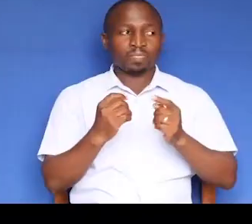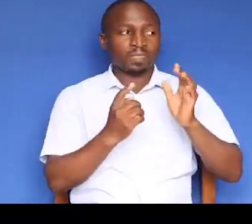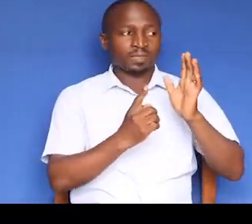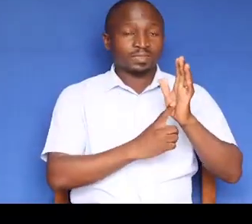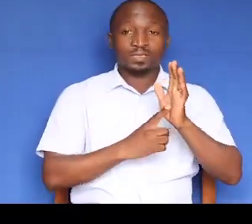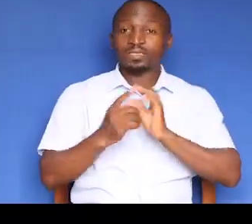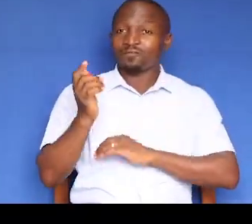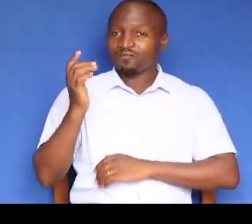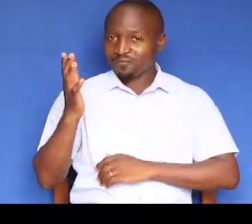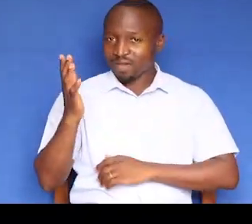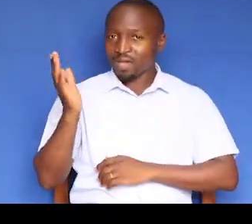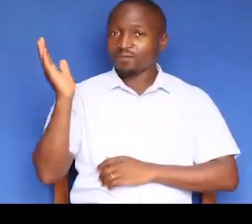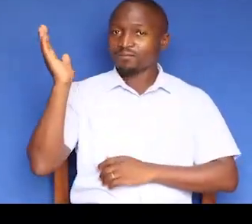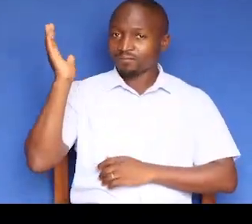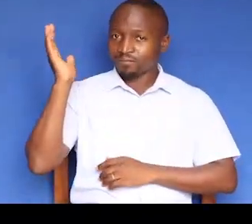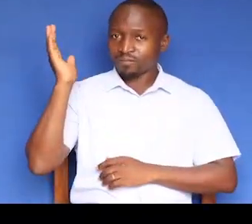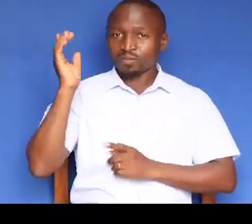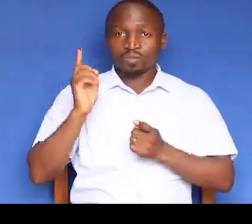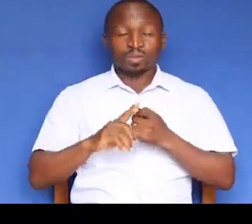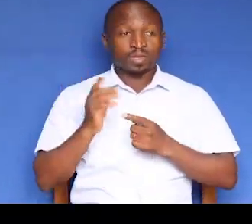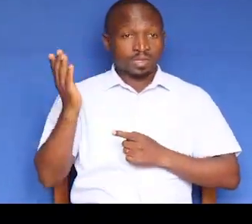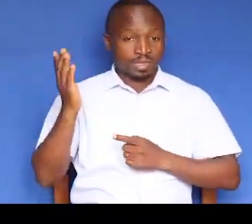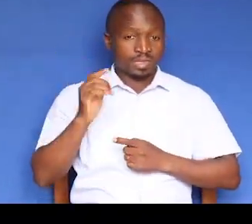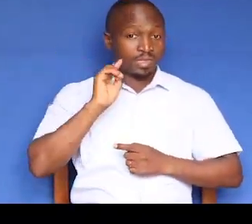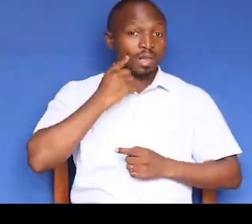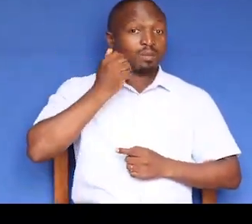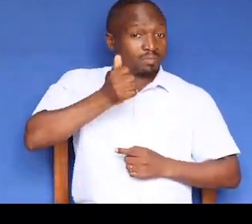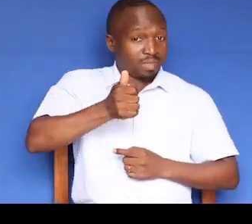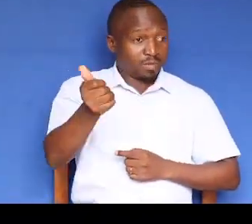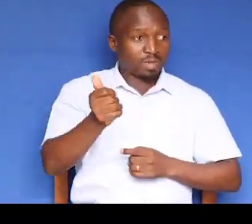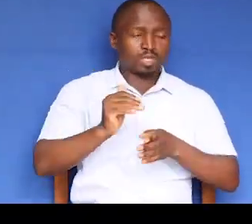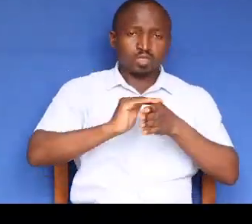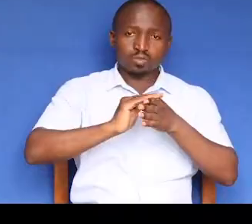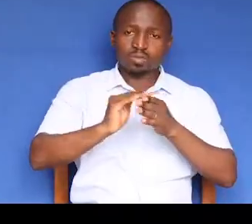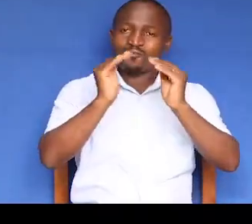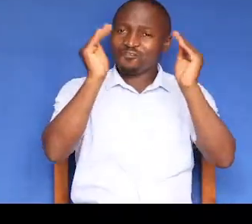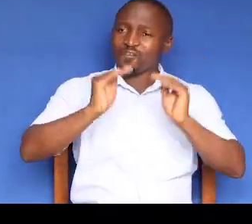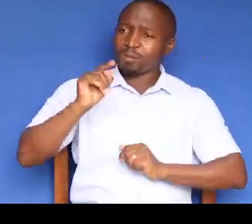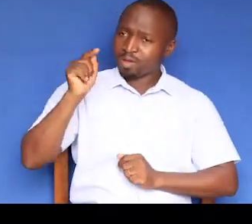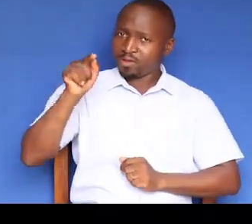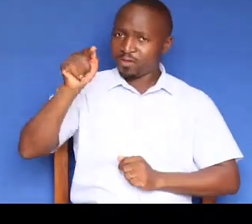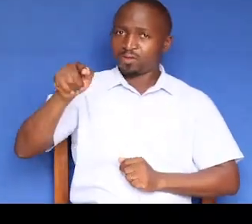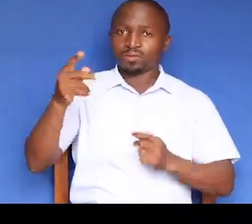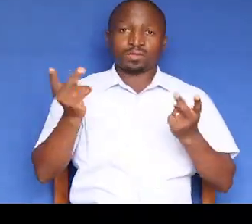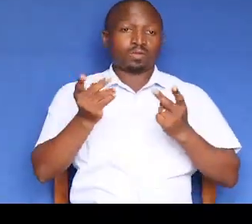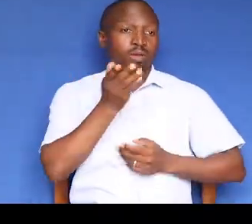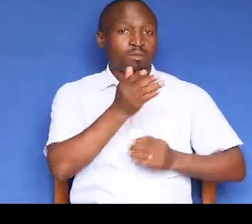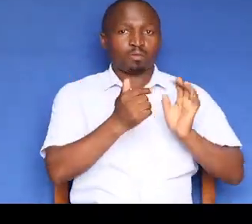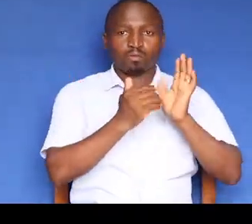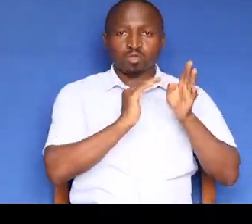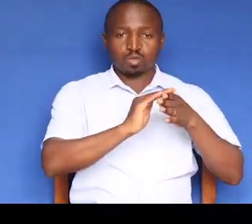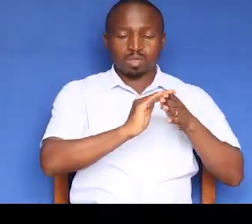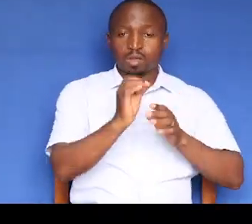and 65. This, test yourself. You have to use the same formula like we used